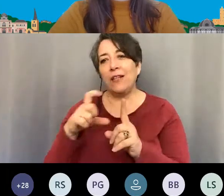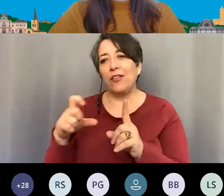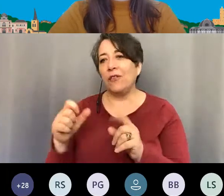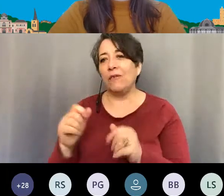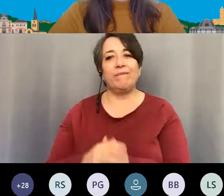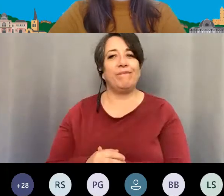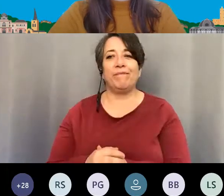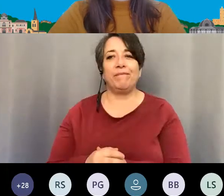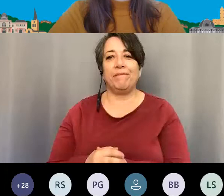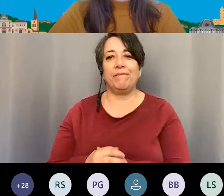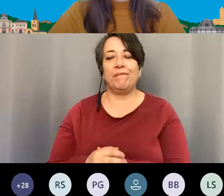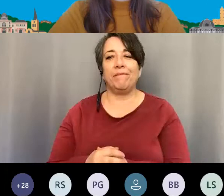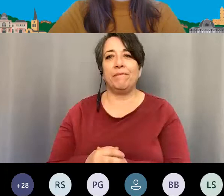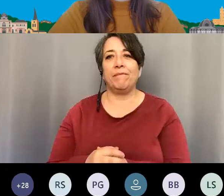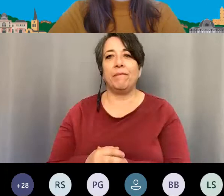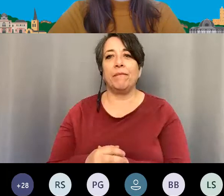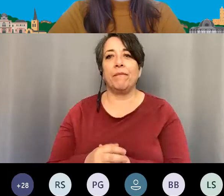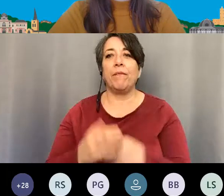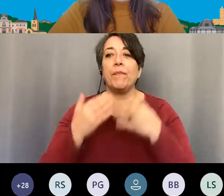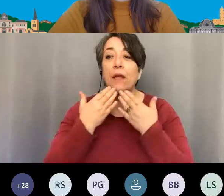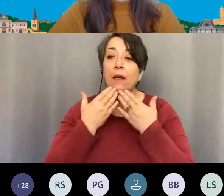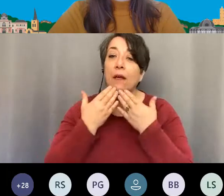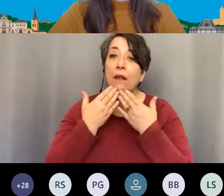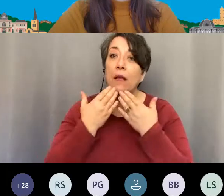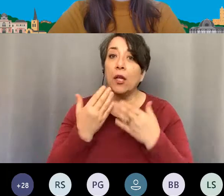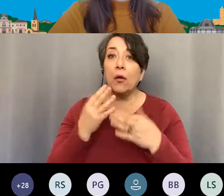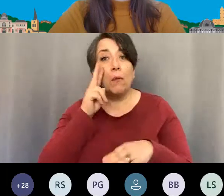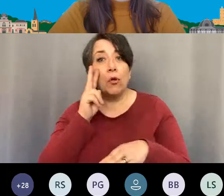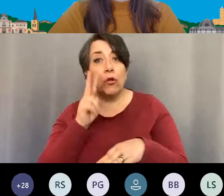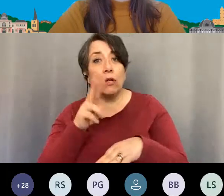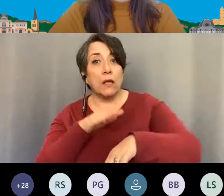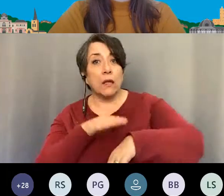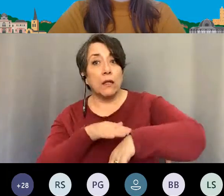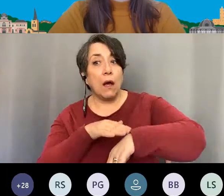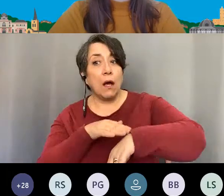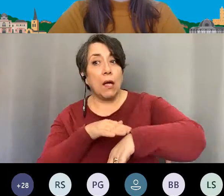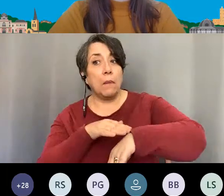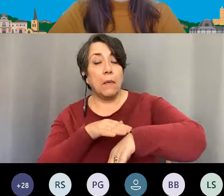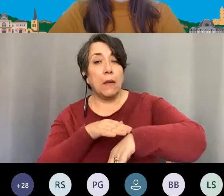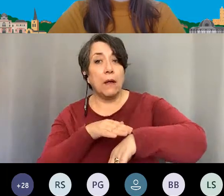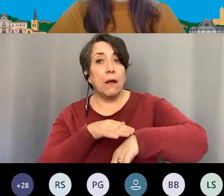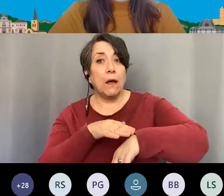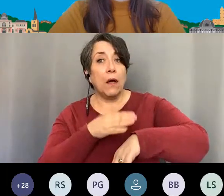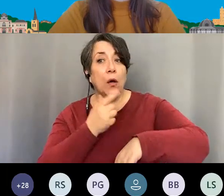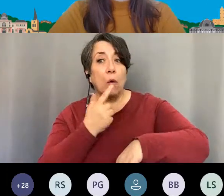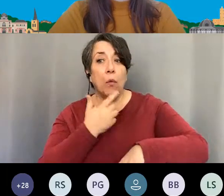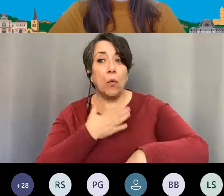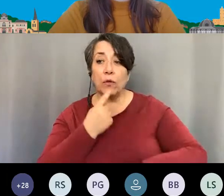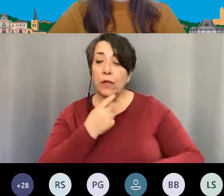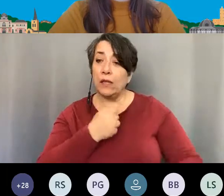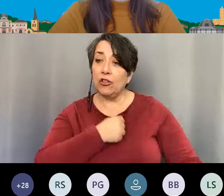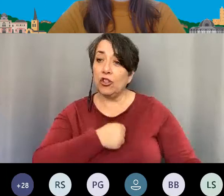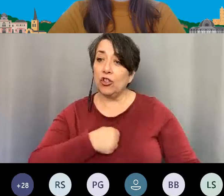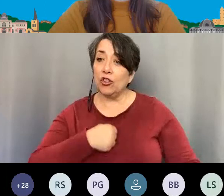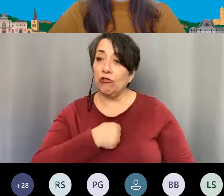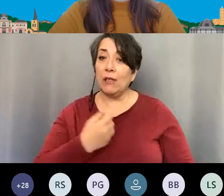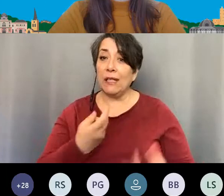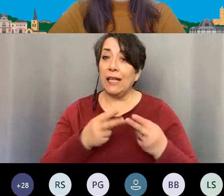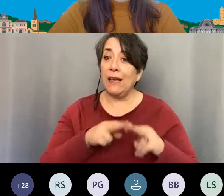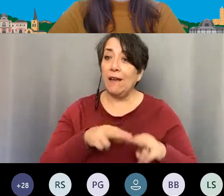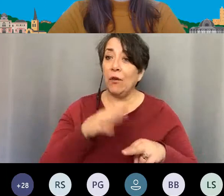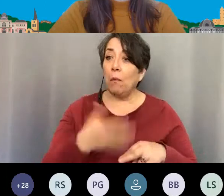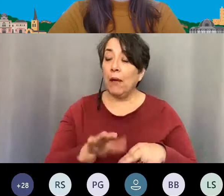Thank you very much. I'm just very conscious of the time, and so firstly, can I apologise to all the people whose questions are lower down